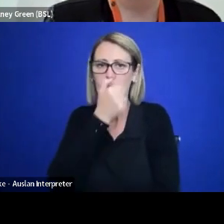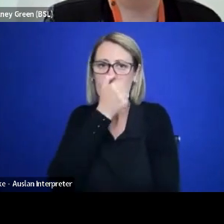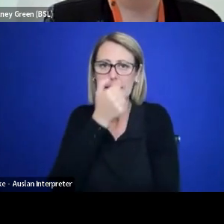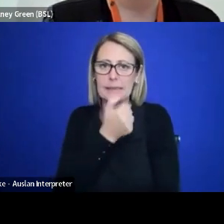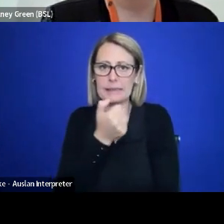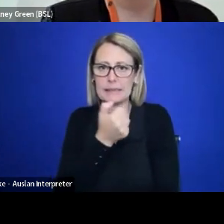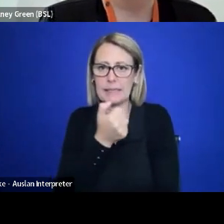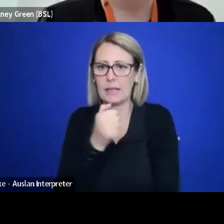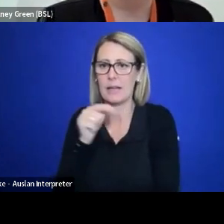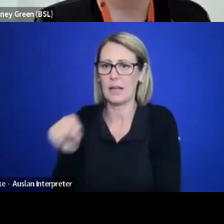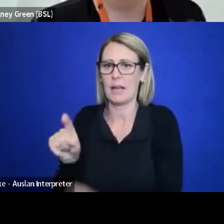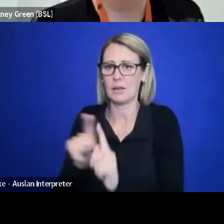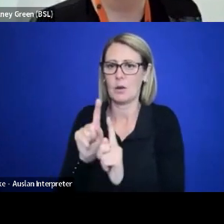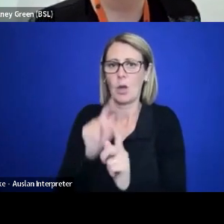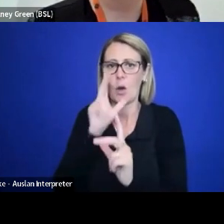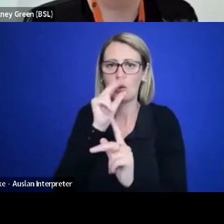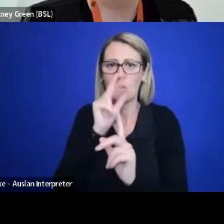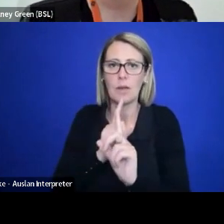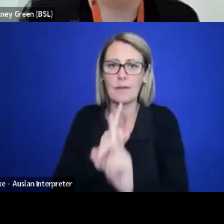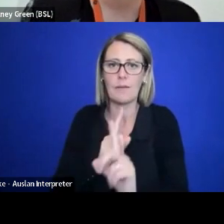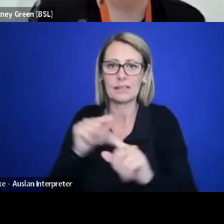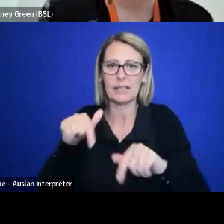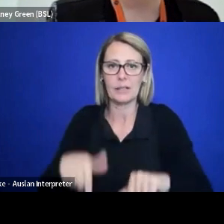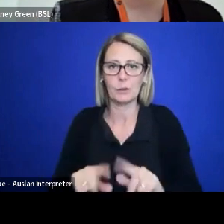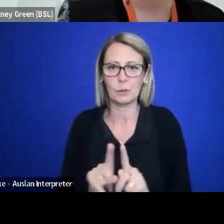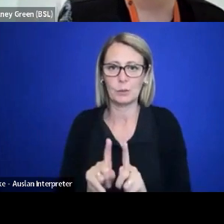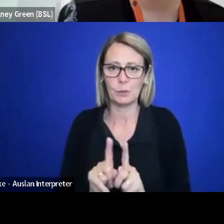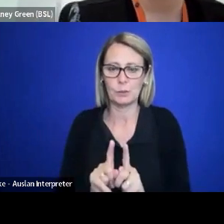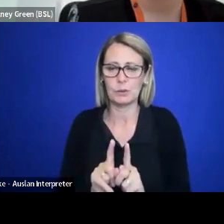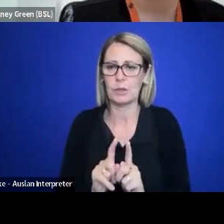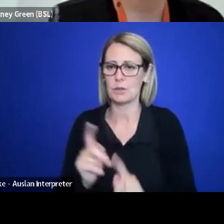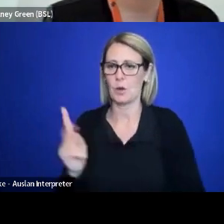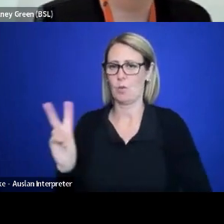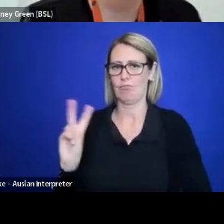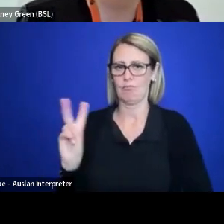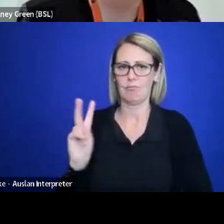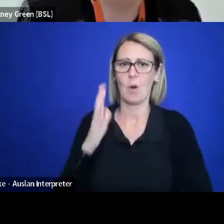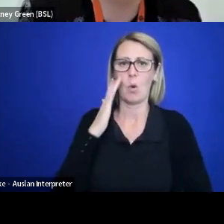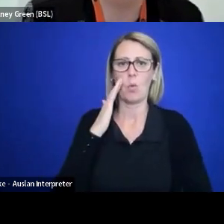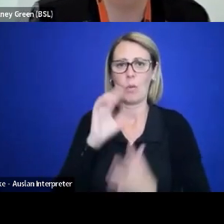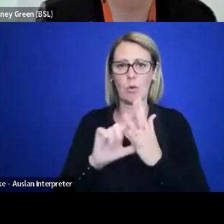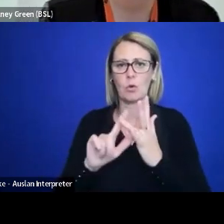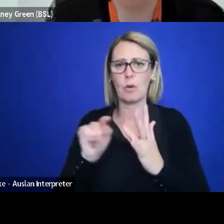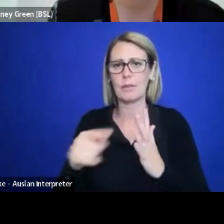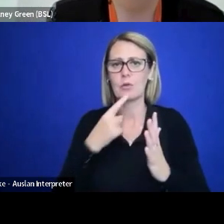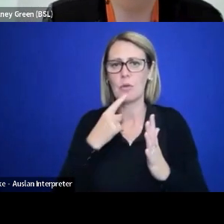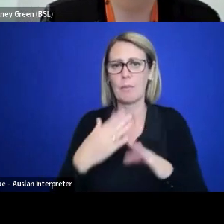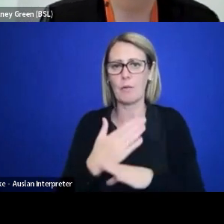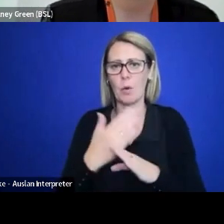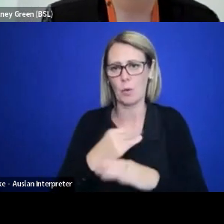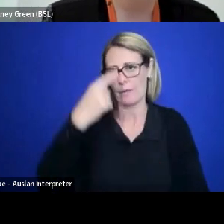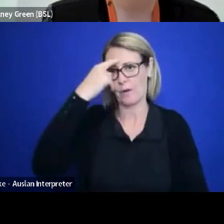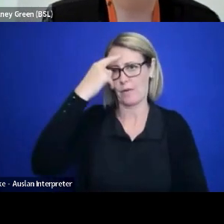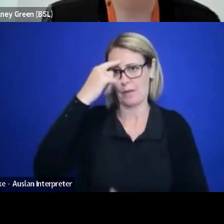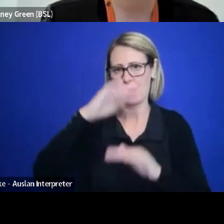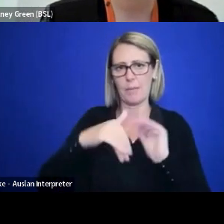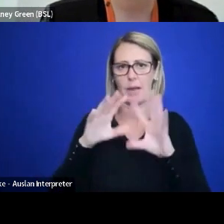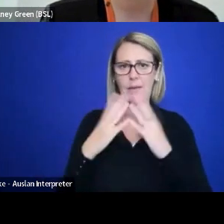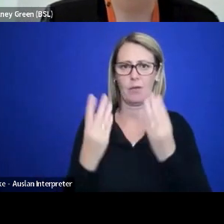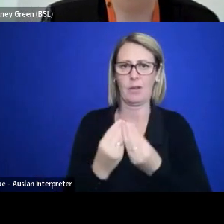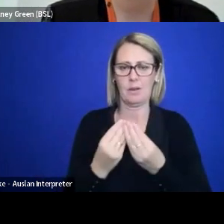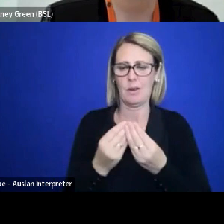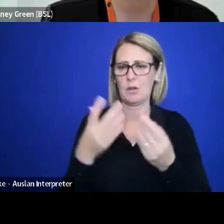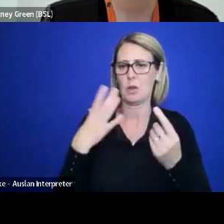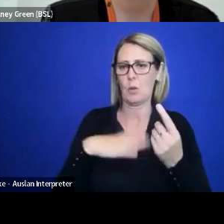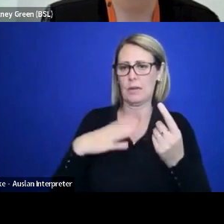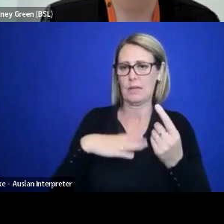old, he is also a youth advisor here. So when we are doing this kind of program, we have to be logical about it. So we're saying